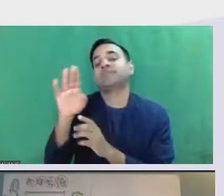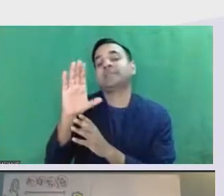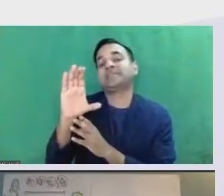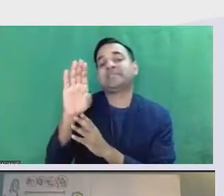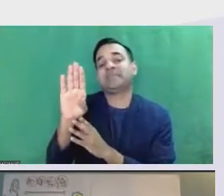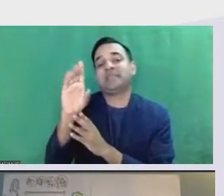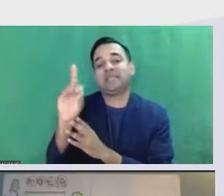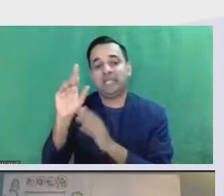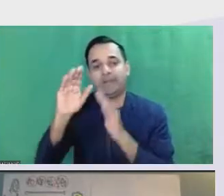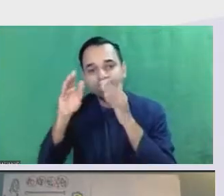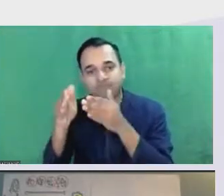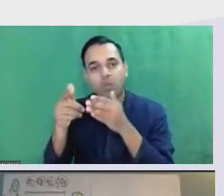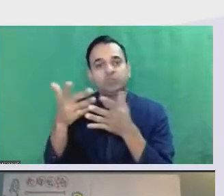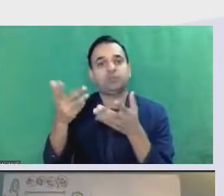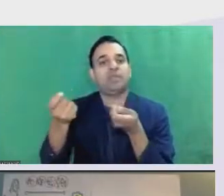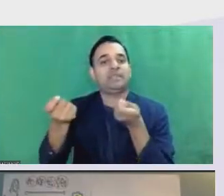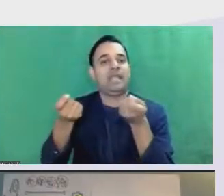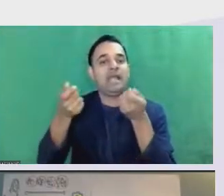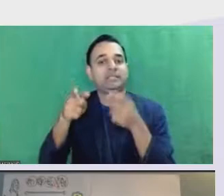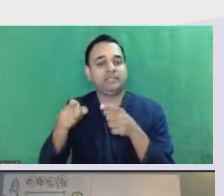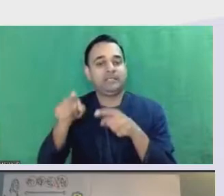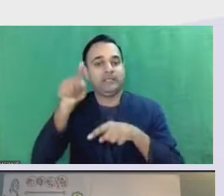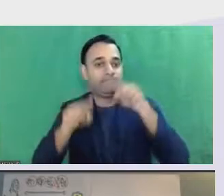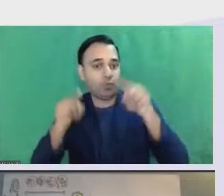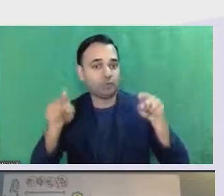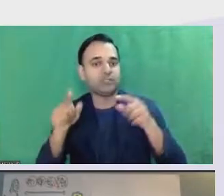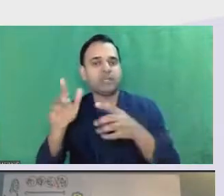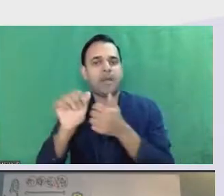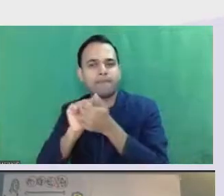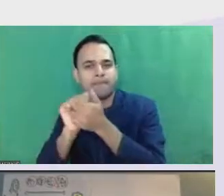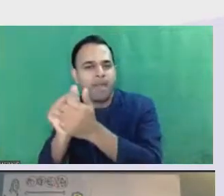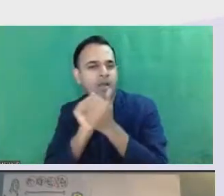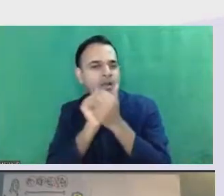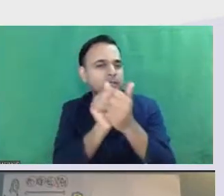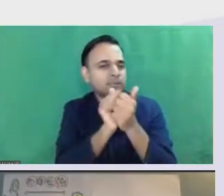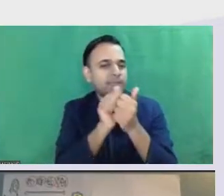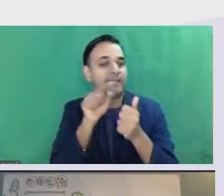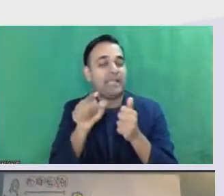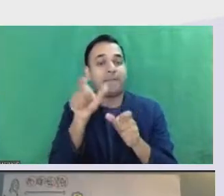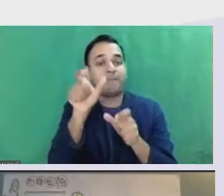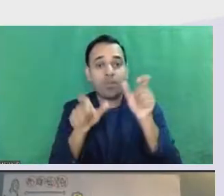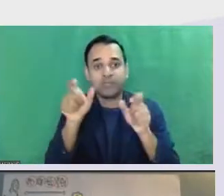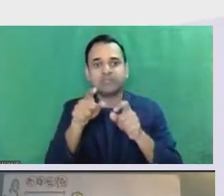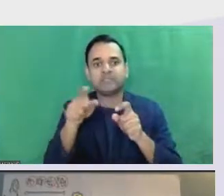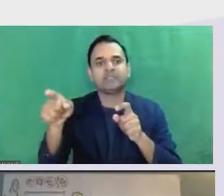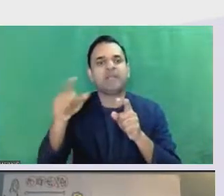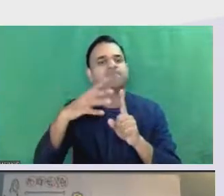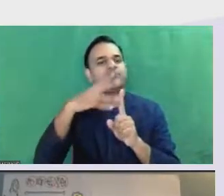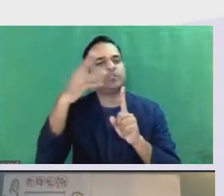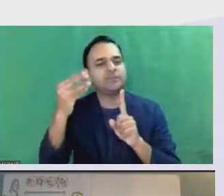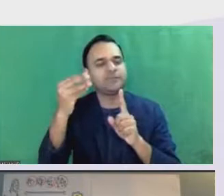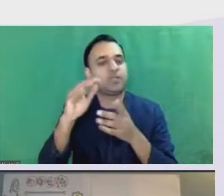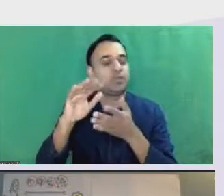Population Conservation and Management of the Canadian Wildlife Service, the chair of CITES Elephant Working Group and